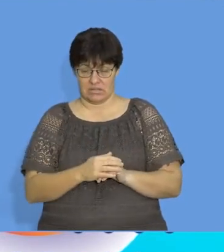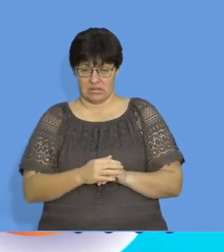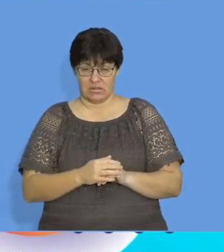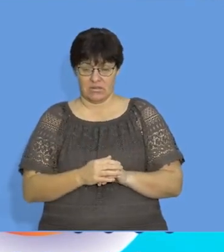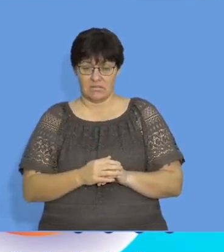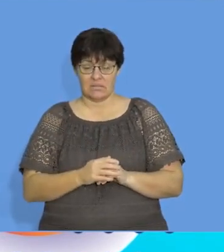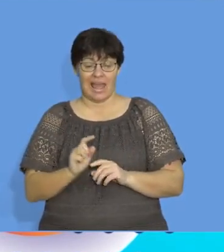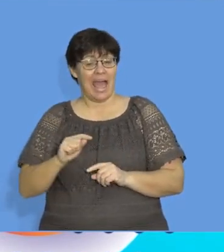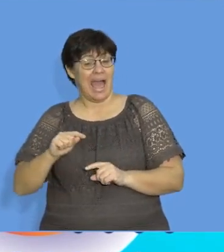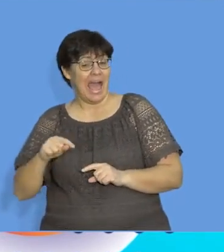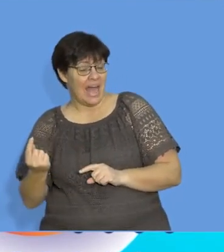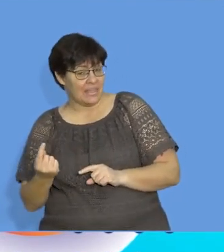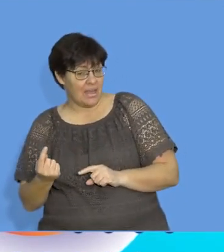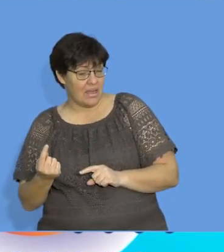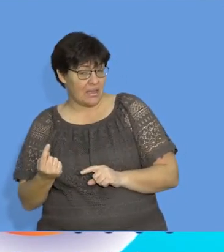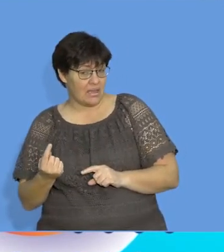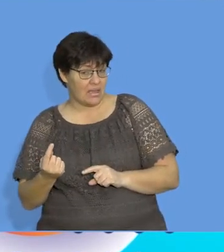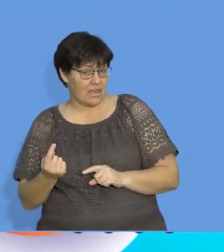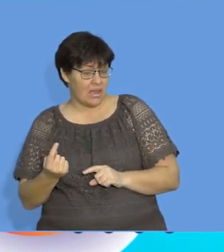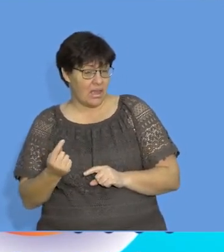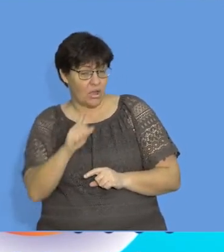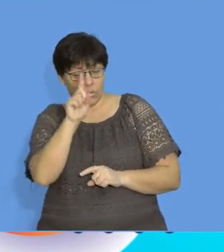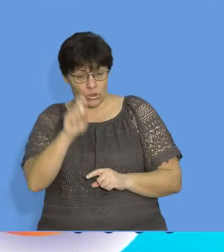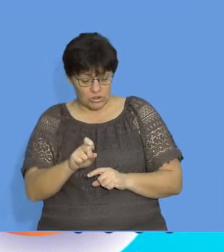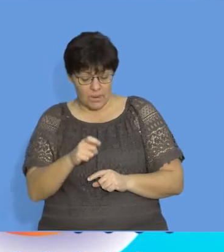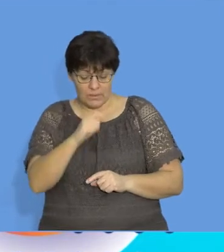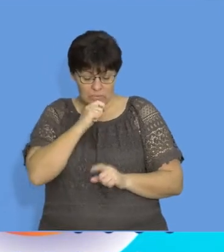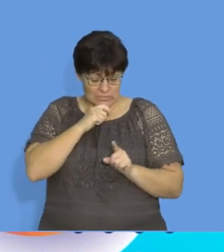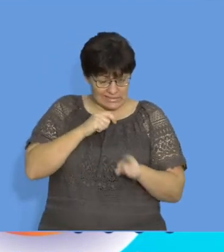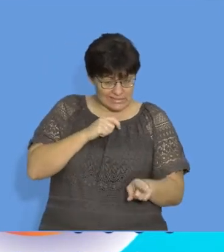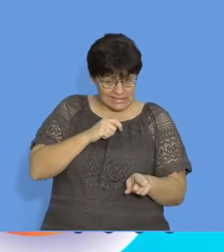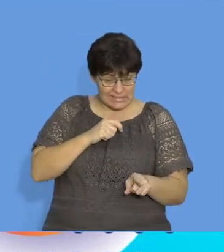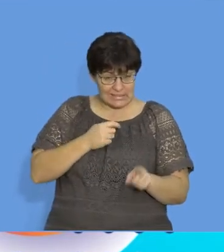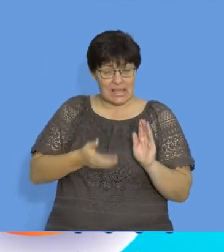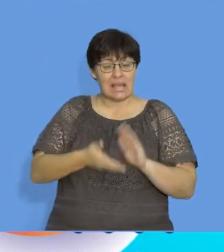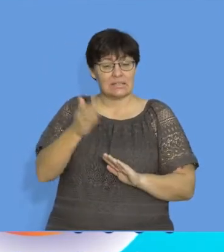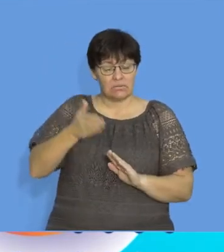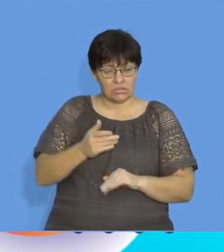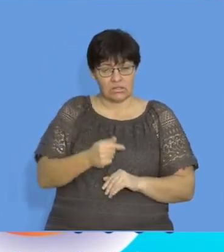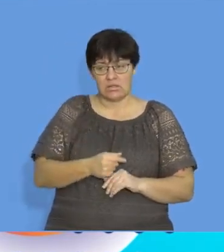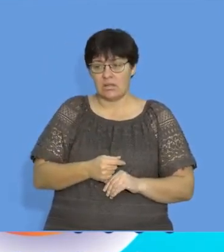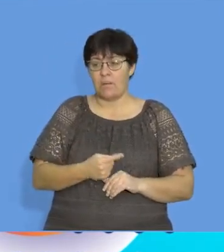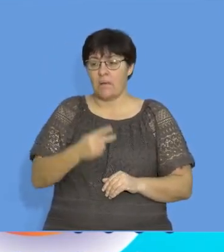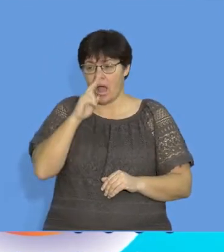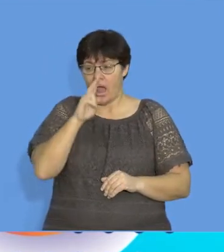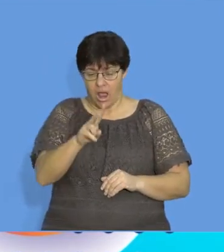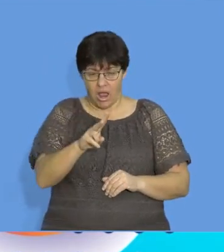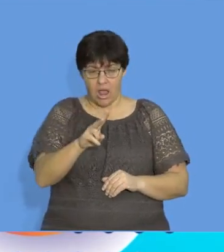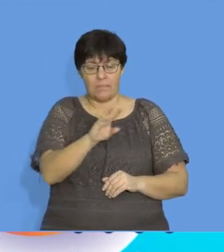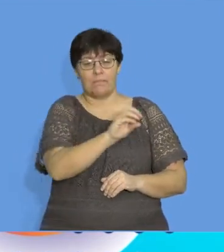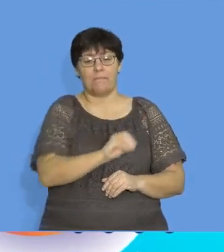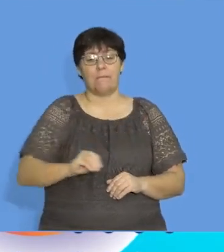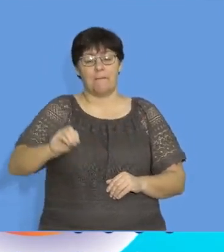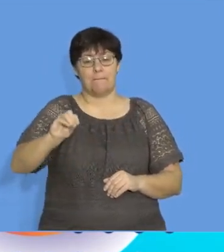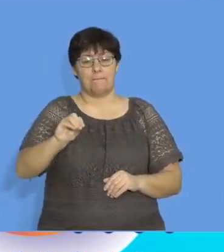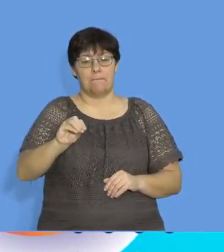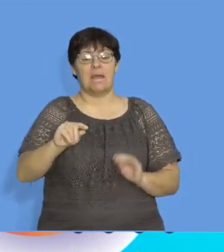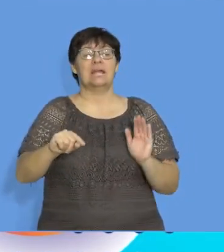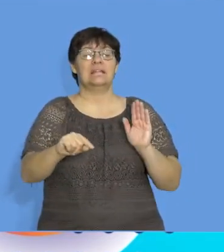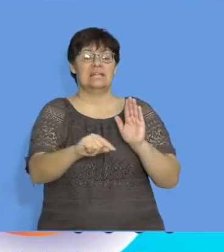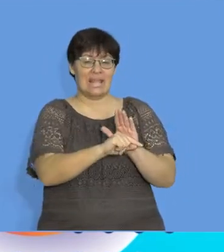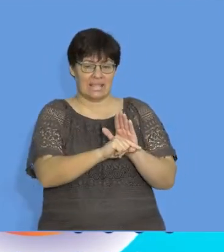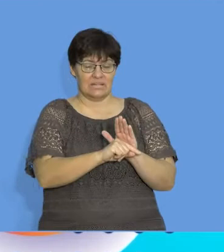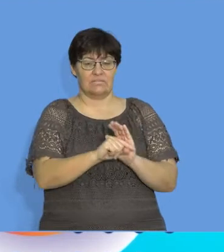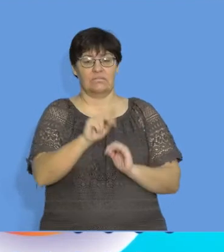there's another part to the question, and I need to use this acceleration, I'll substitute in